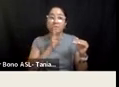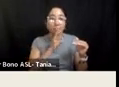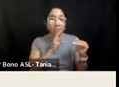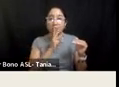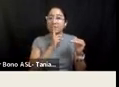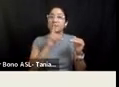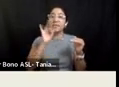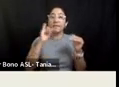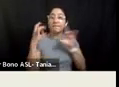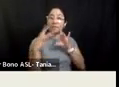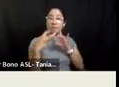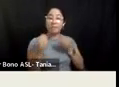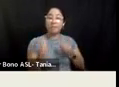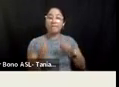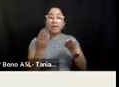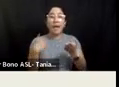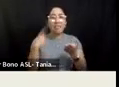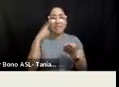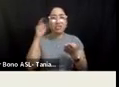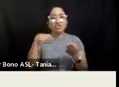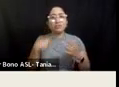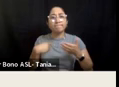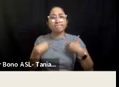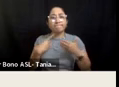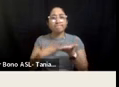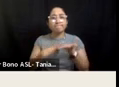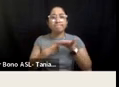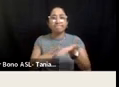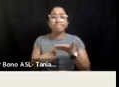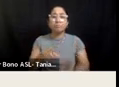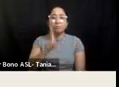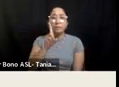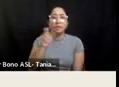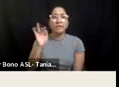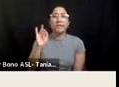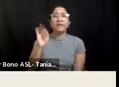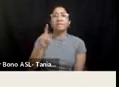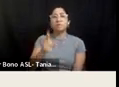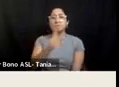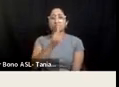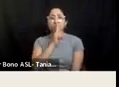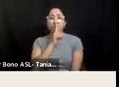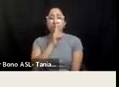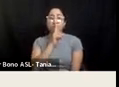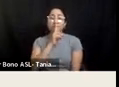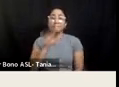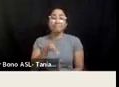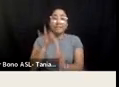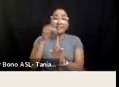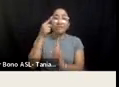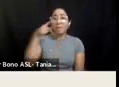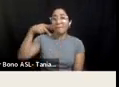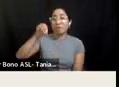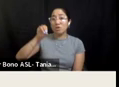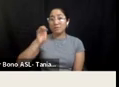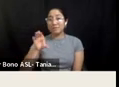and talk about things with people. But I think the silencing, especially of playwrights of color, that happens in MFA programs is dangerous. And we